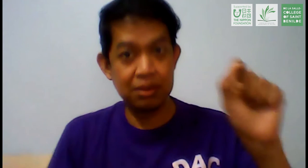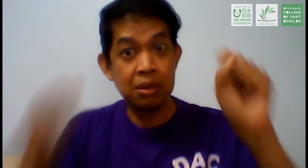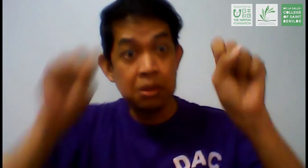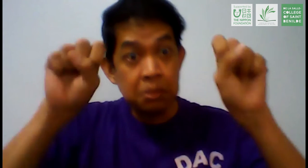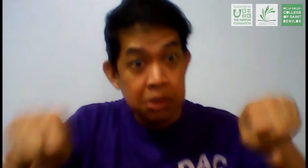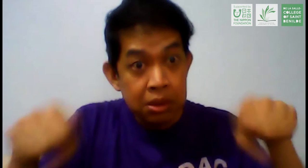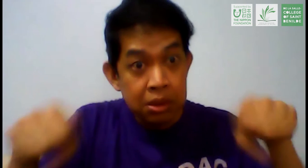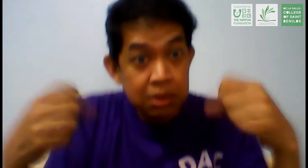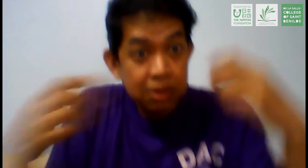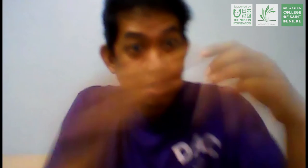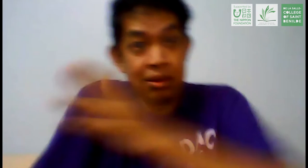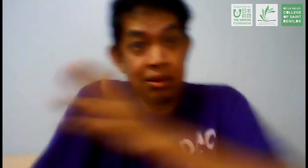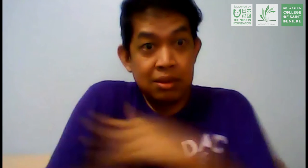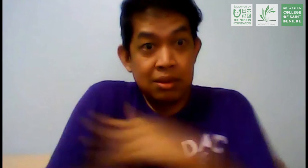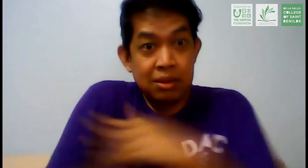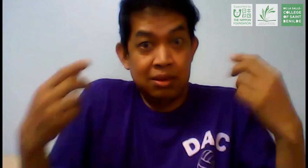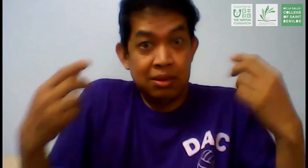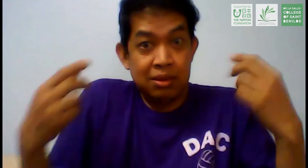switching your dominant hand,